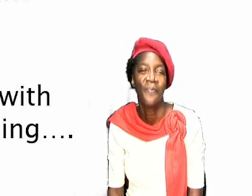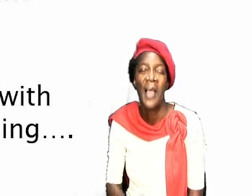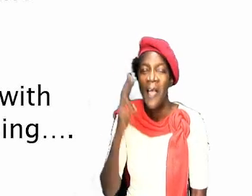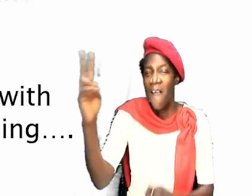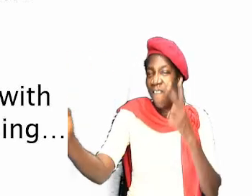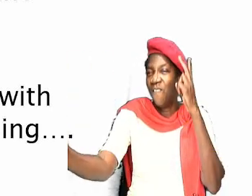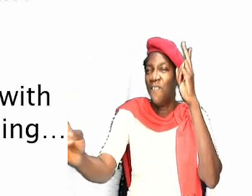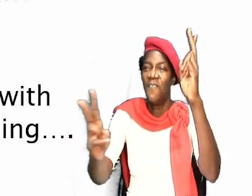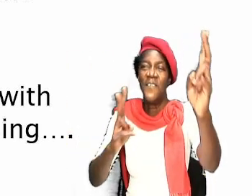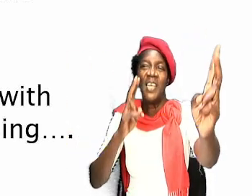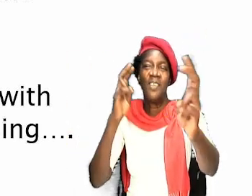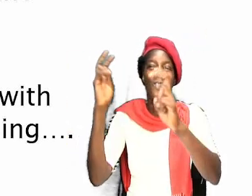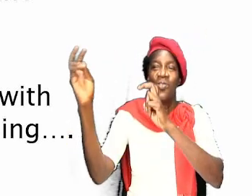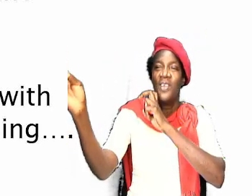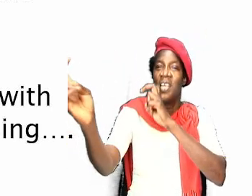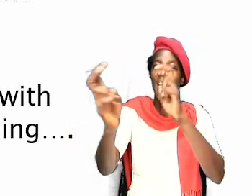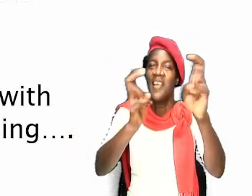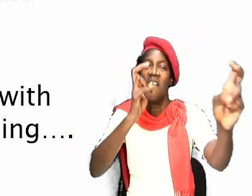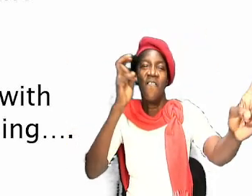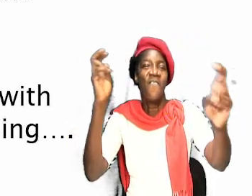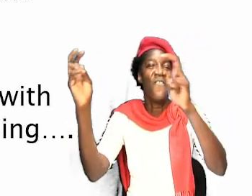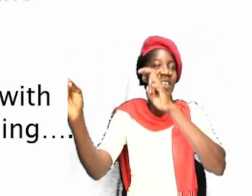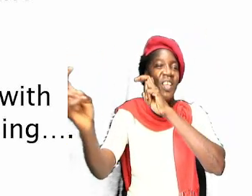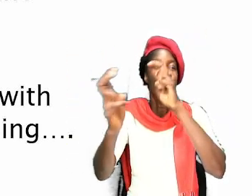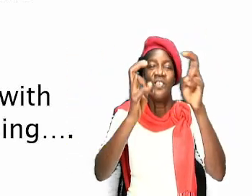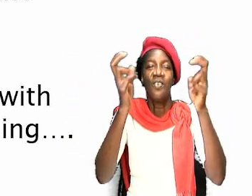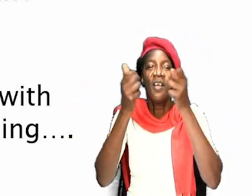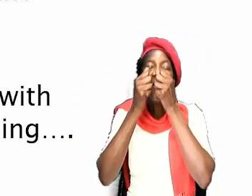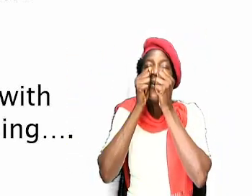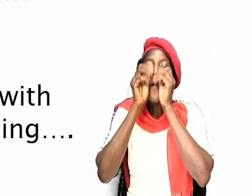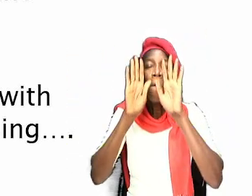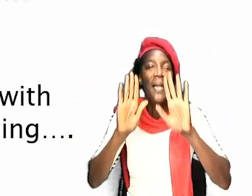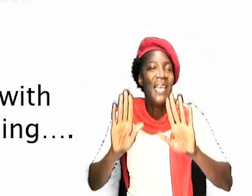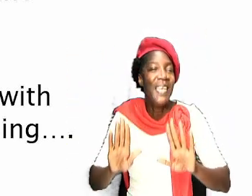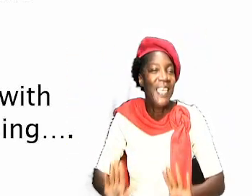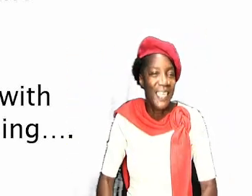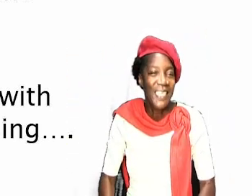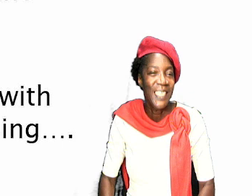Victory is another mark. And the blessings